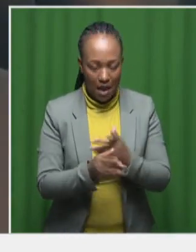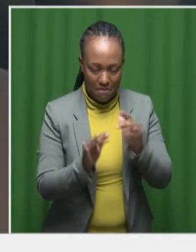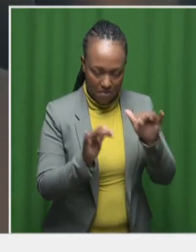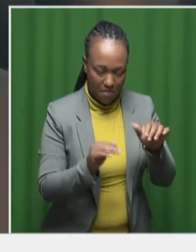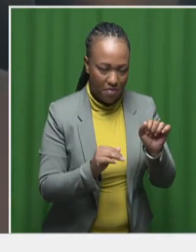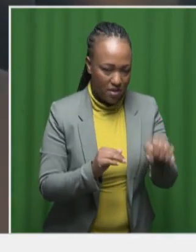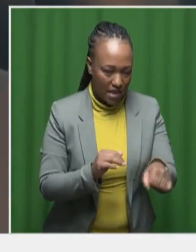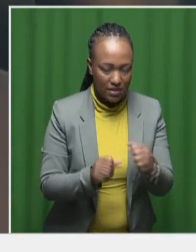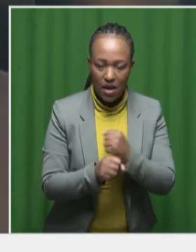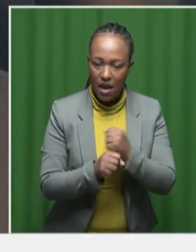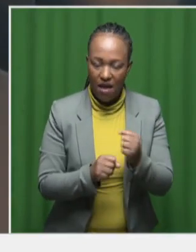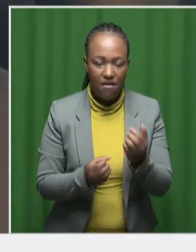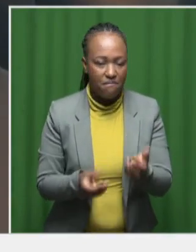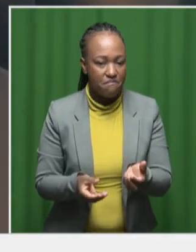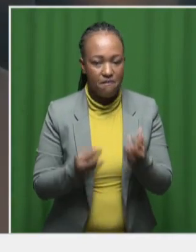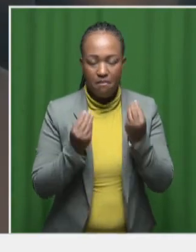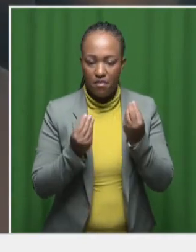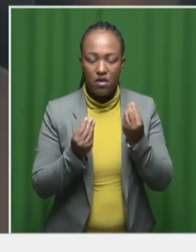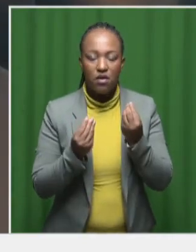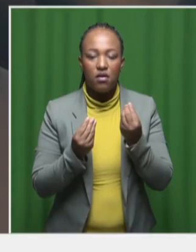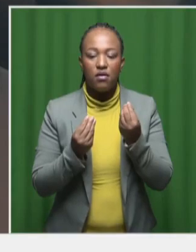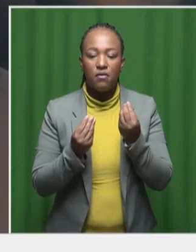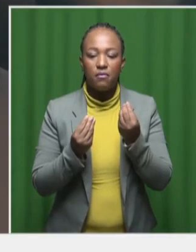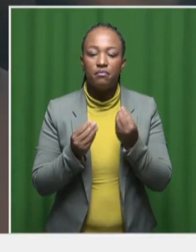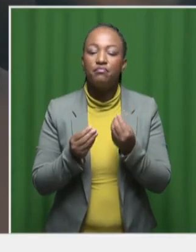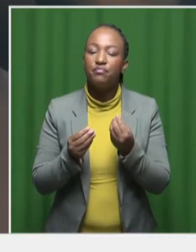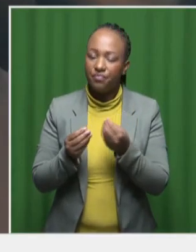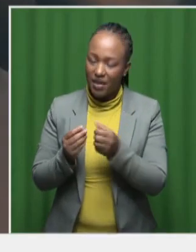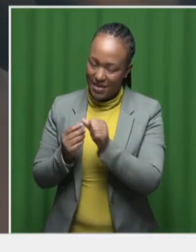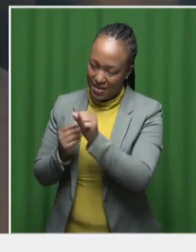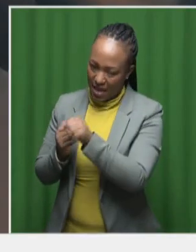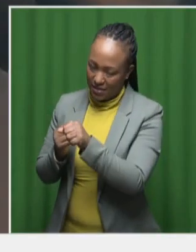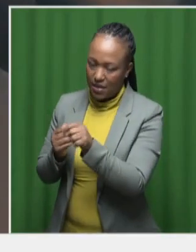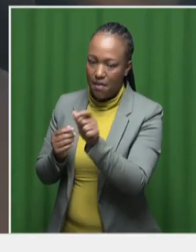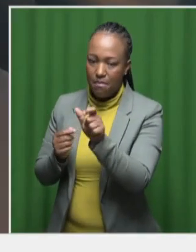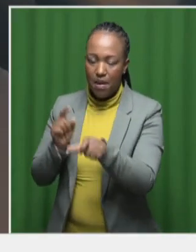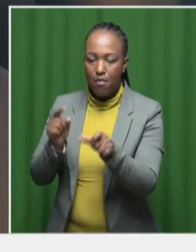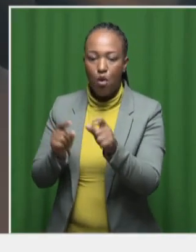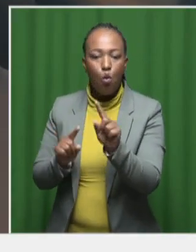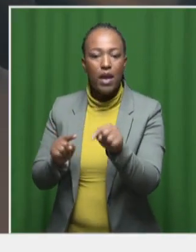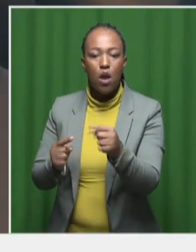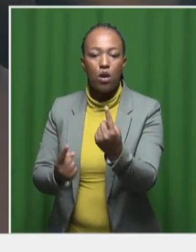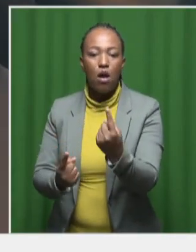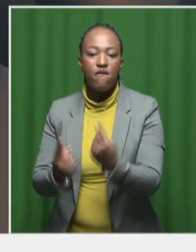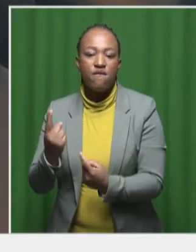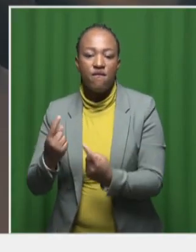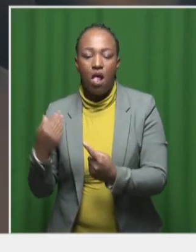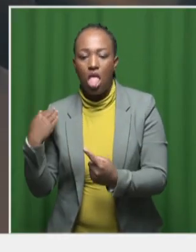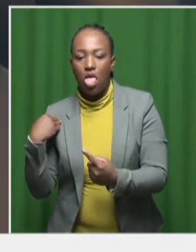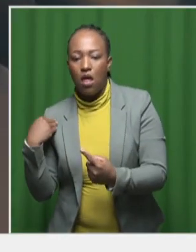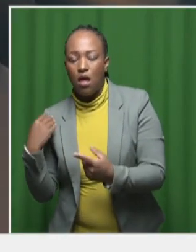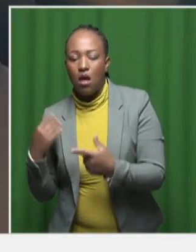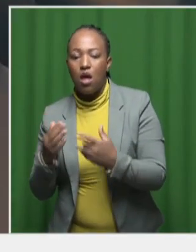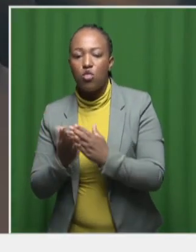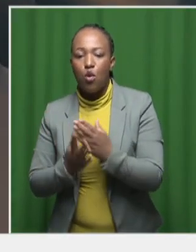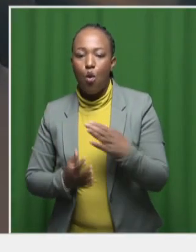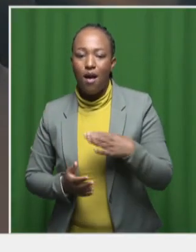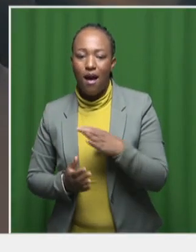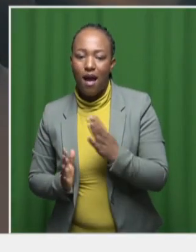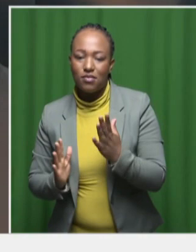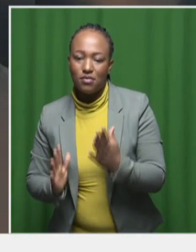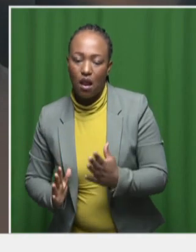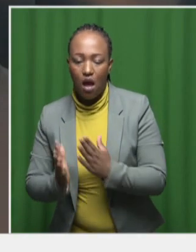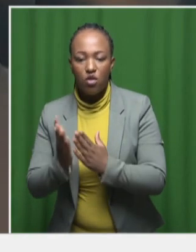not received a cent. We've heard that here. Ngiphiwe has been saying that. Yeah. Who could not come forward through councillors, through our offices